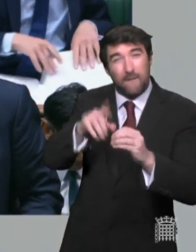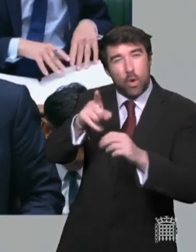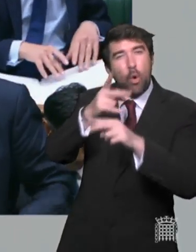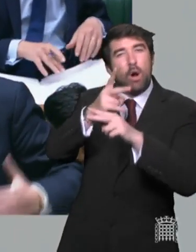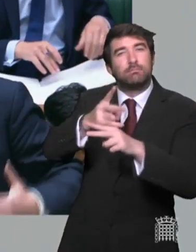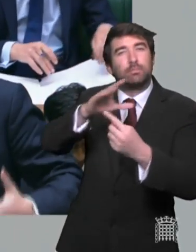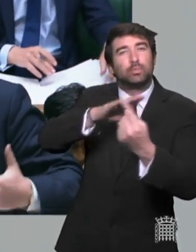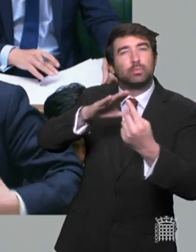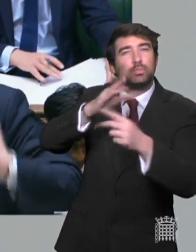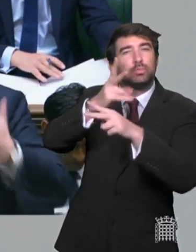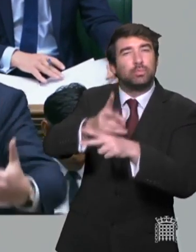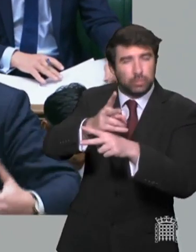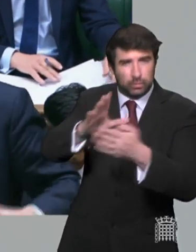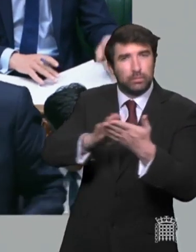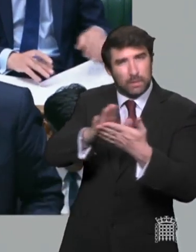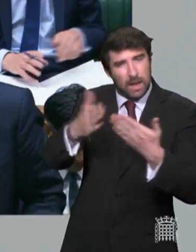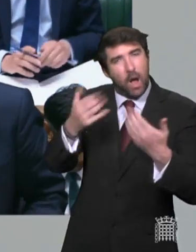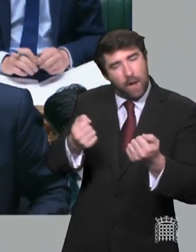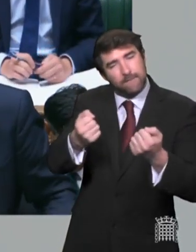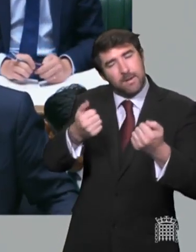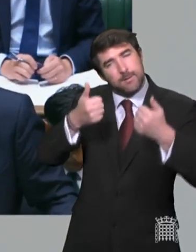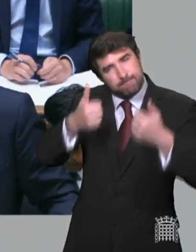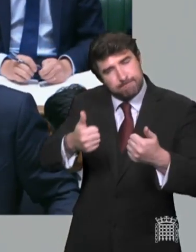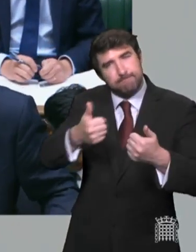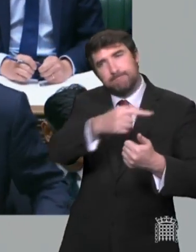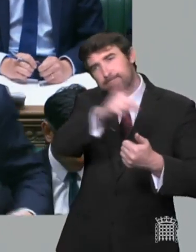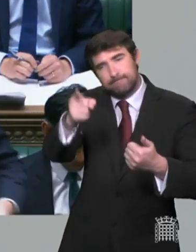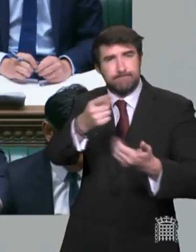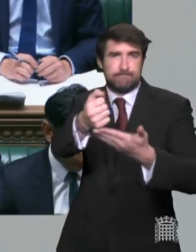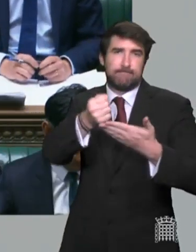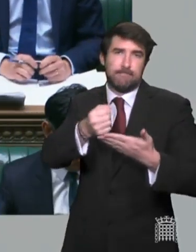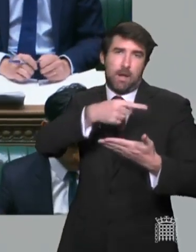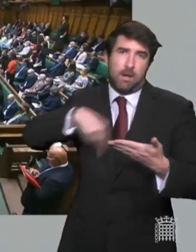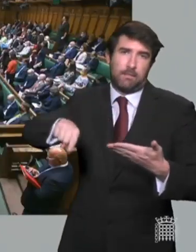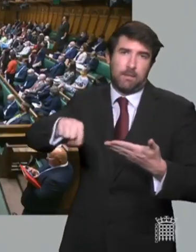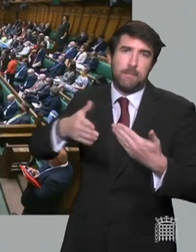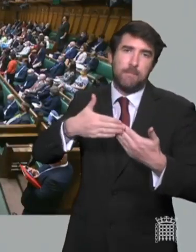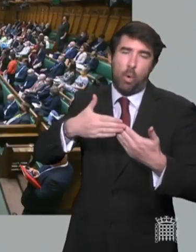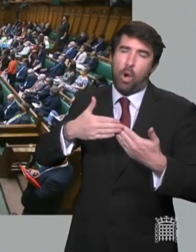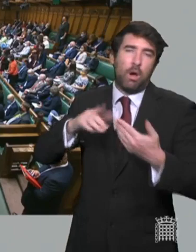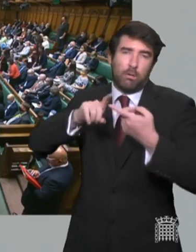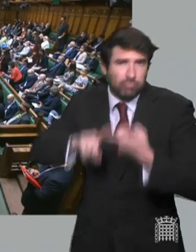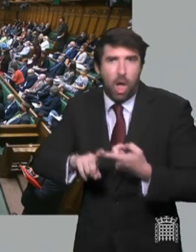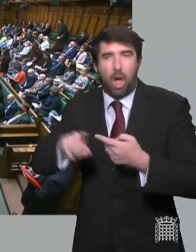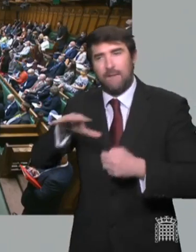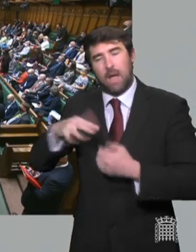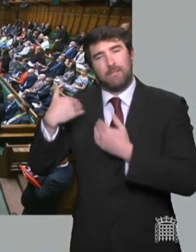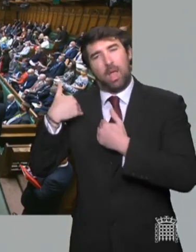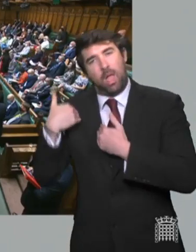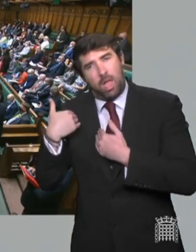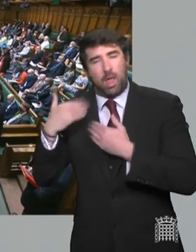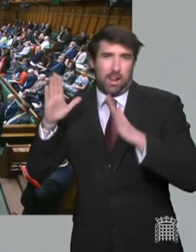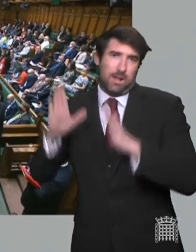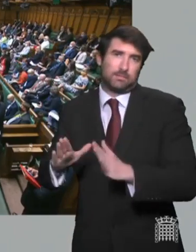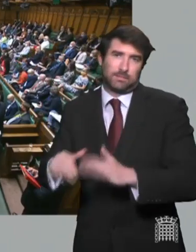have the dignity and progression in their jobs that they deserve. Rob Roberts. Thank you, Mr.